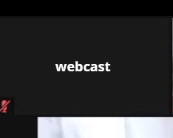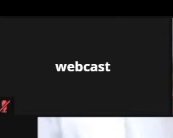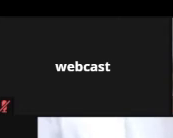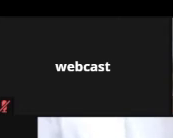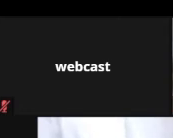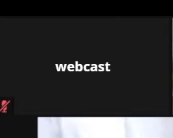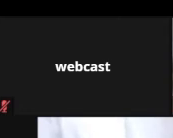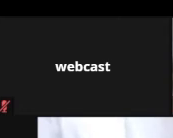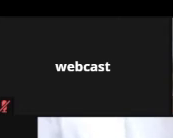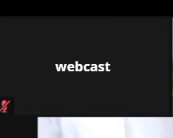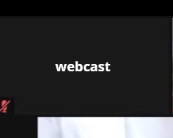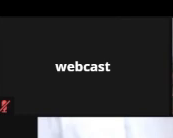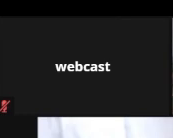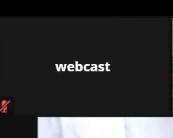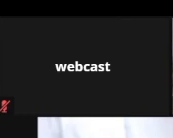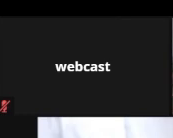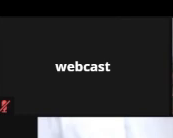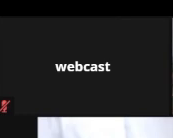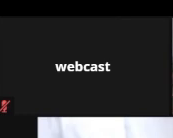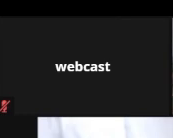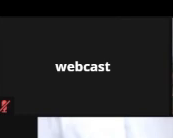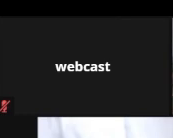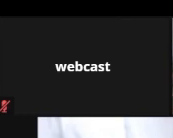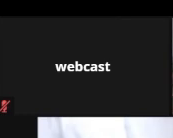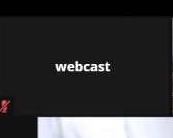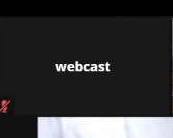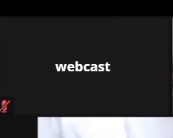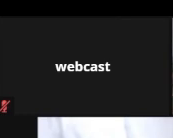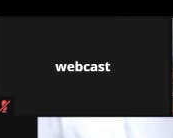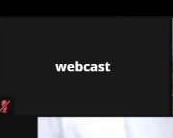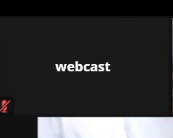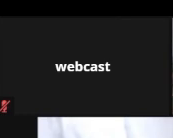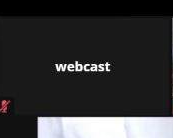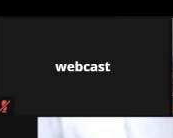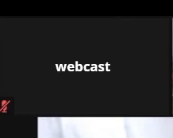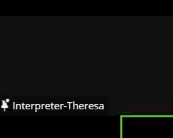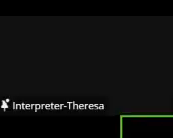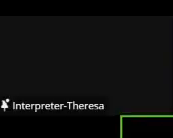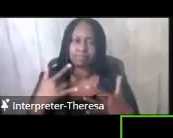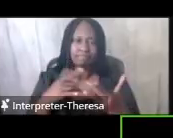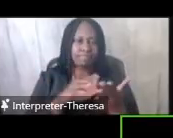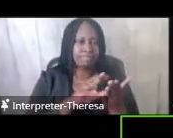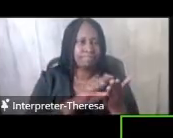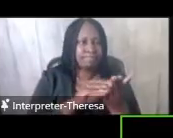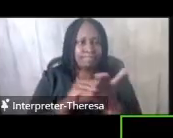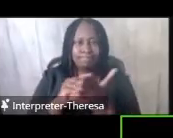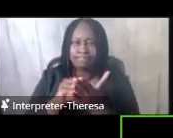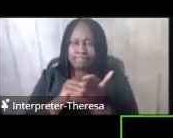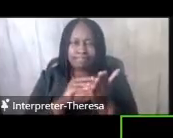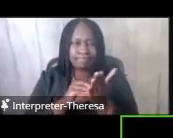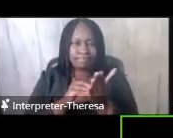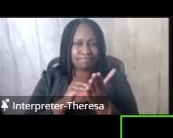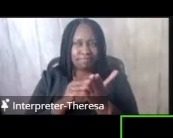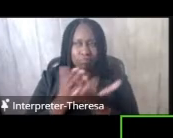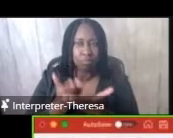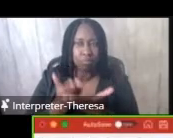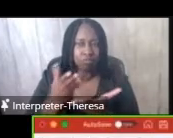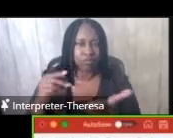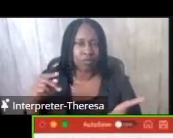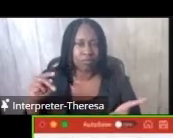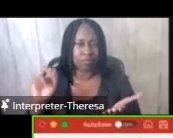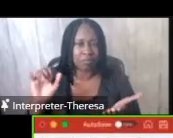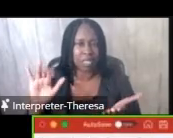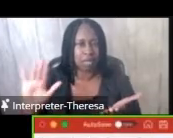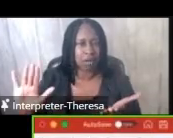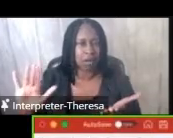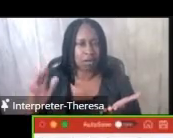learners. And I think we all know that based on the connection activity that Penny led us through. And we all want to get better at things. And